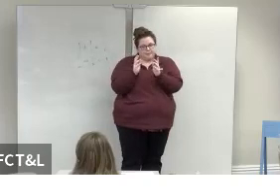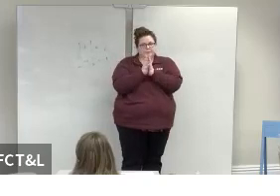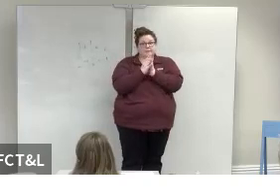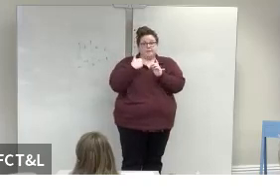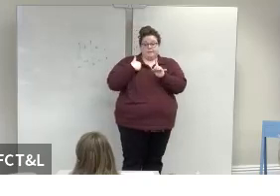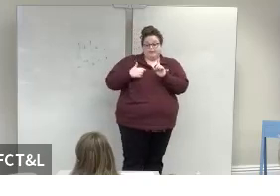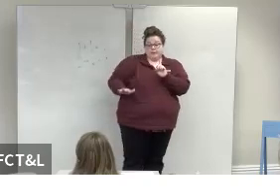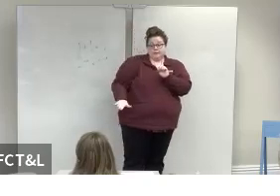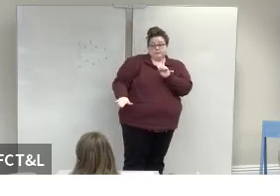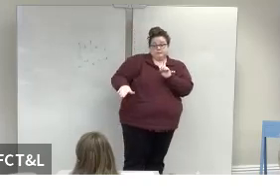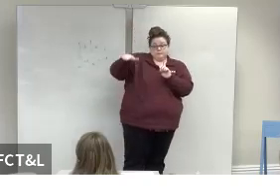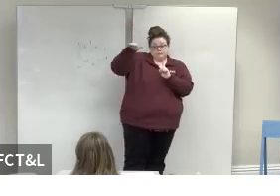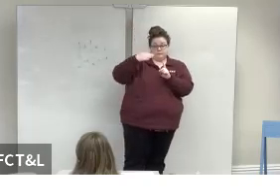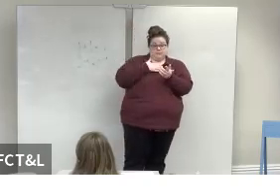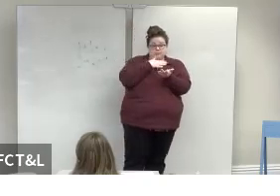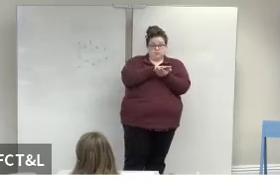they'll miss information.